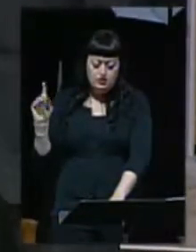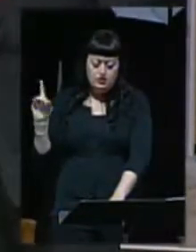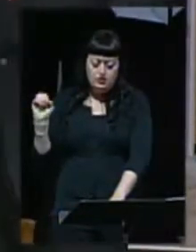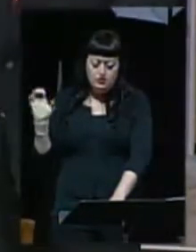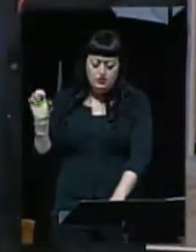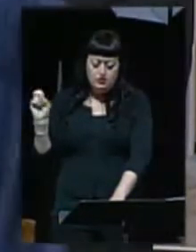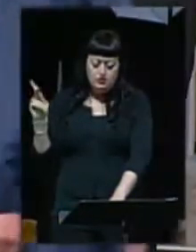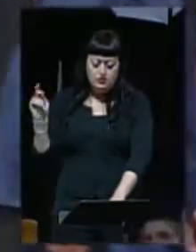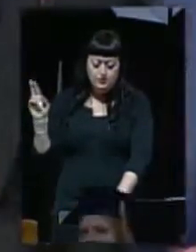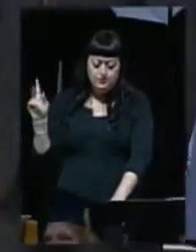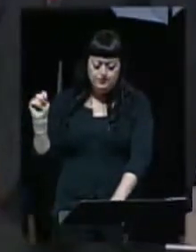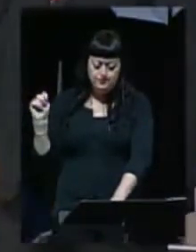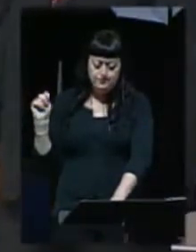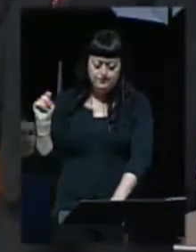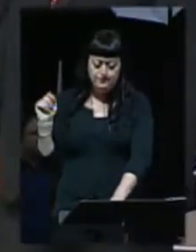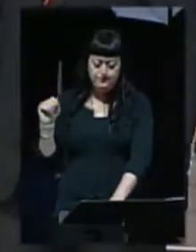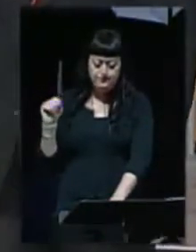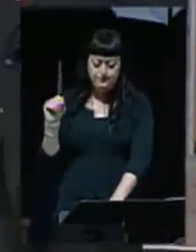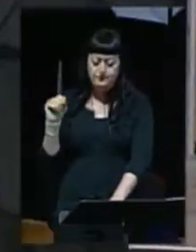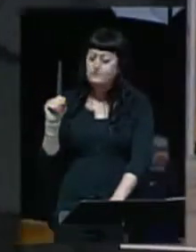Kurt Deckert.